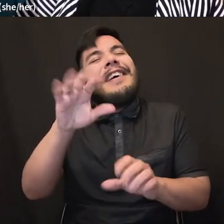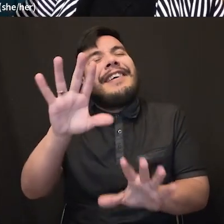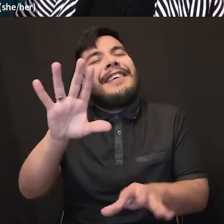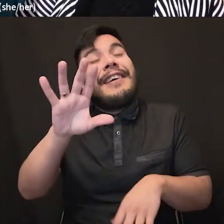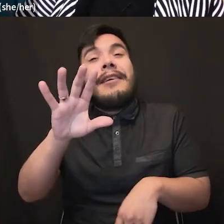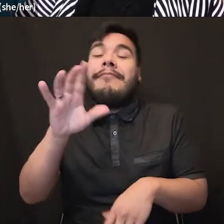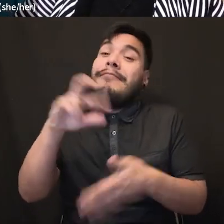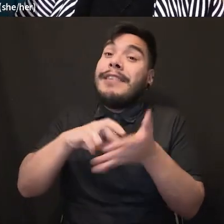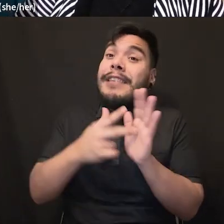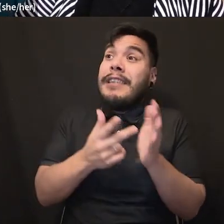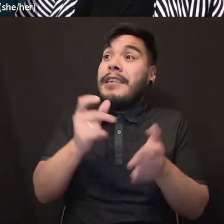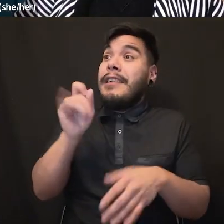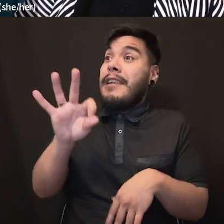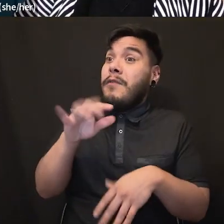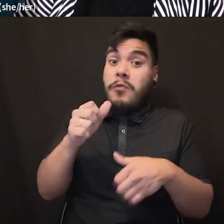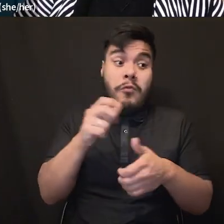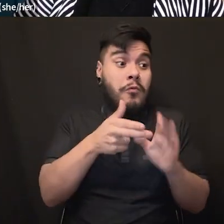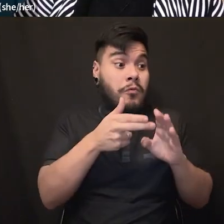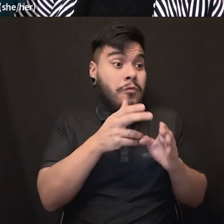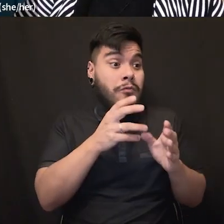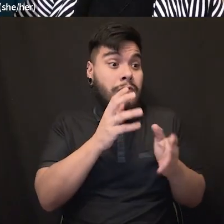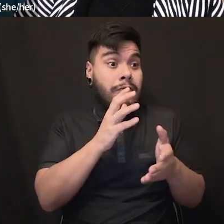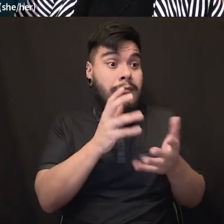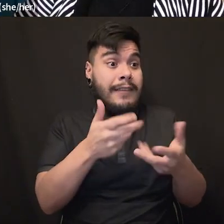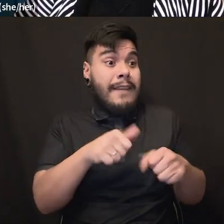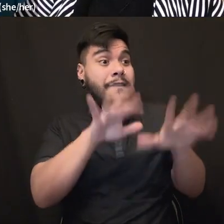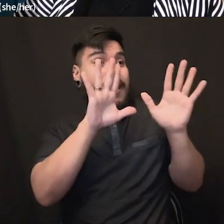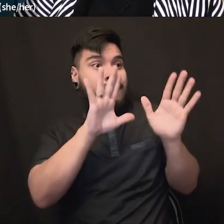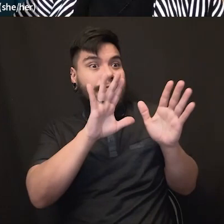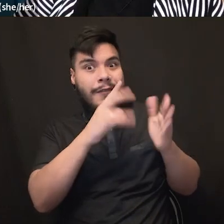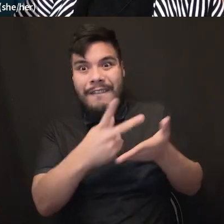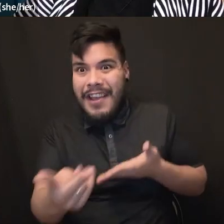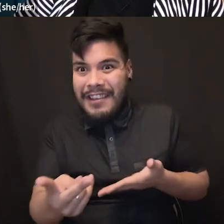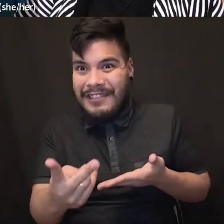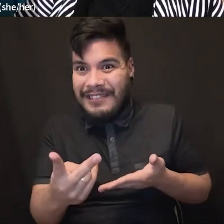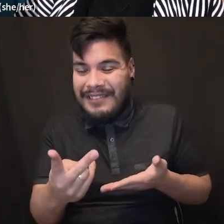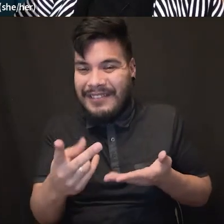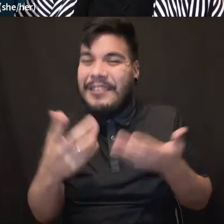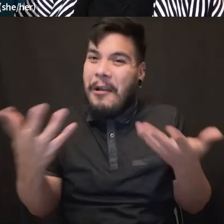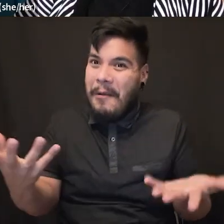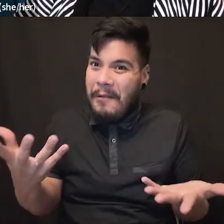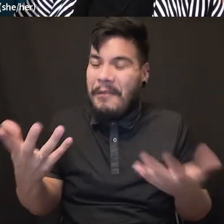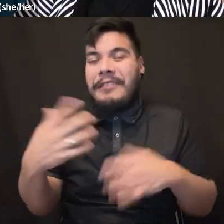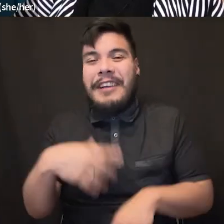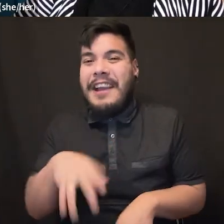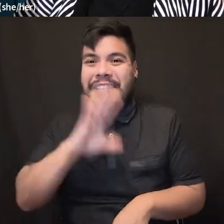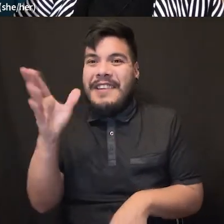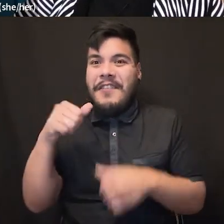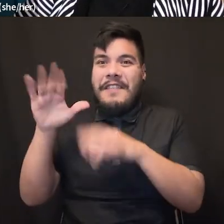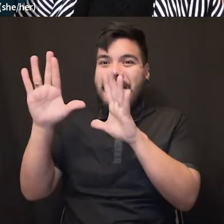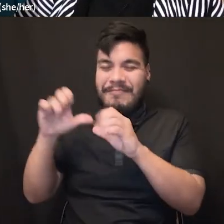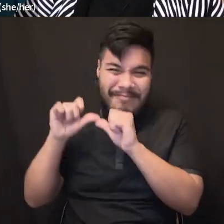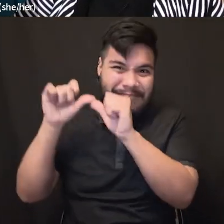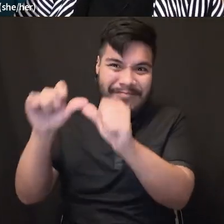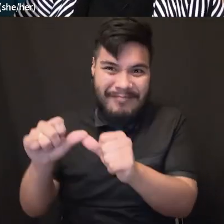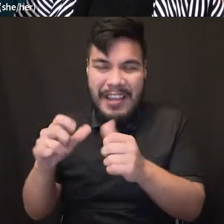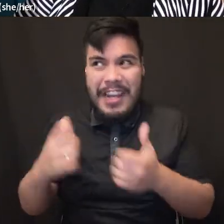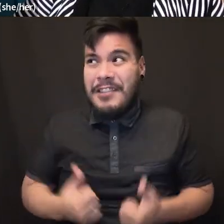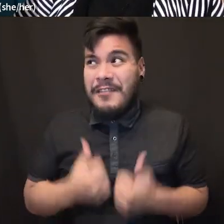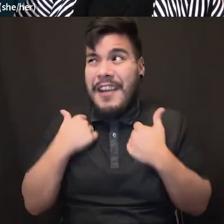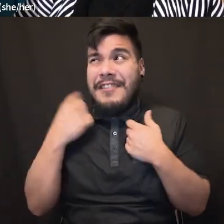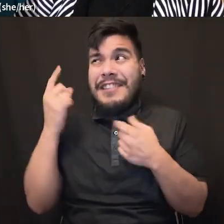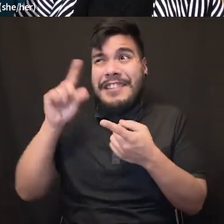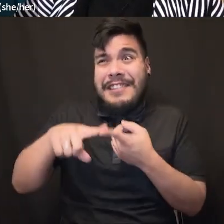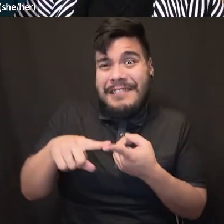you're guaranteed to fail if you quit. And so I just never quit. And I just sort of like survived until